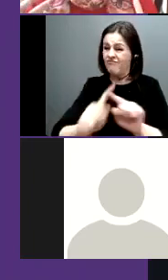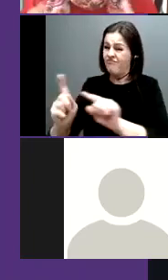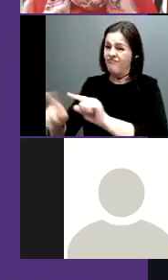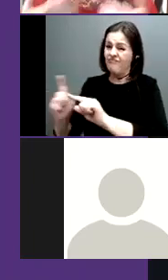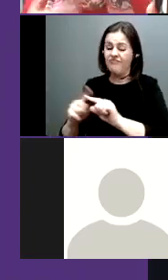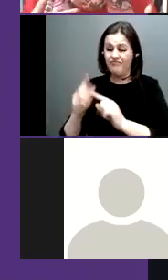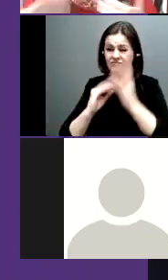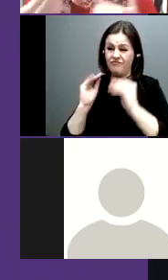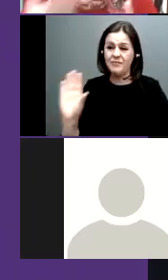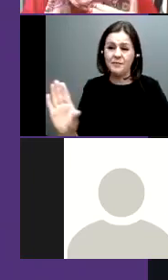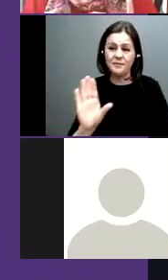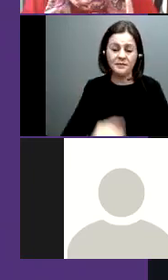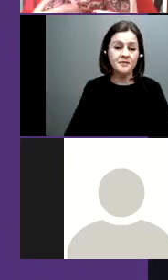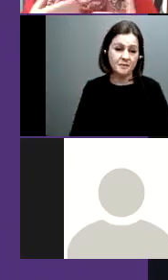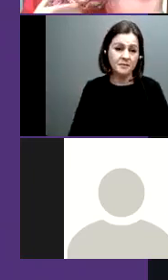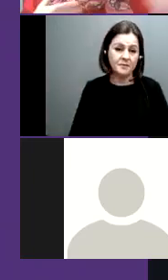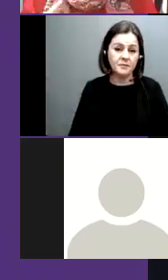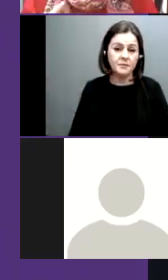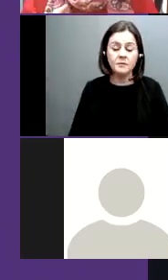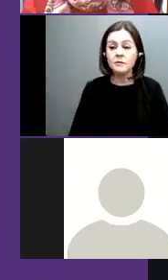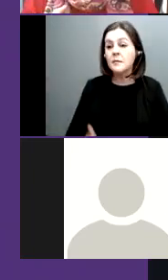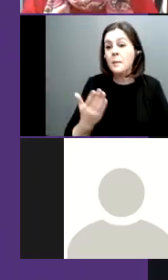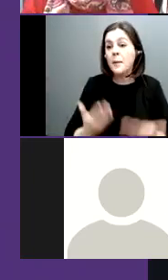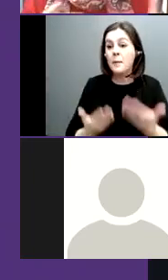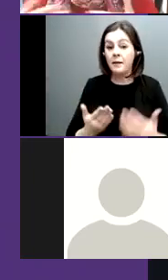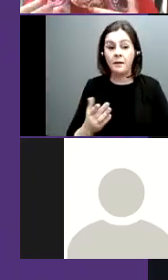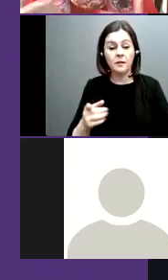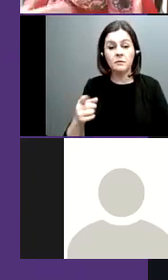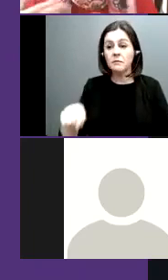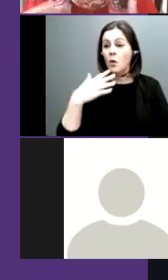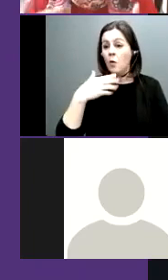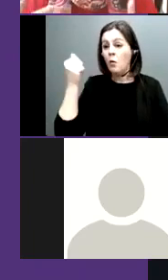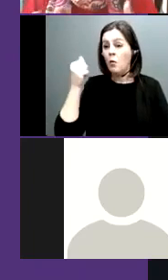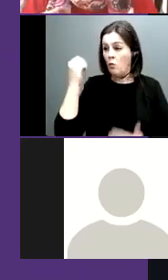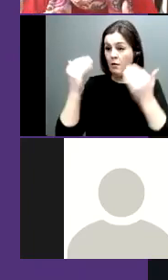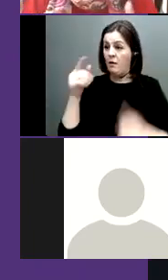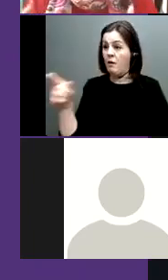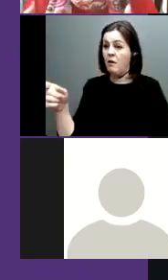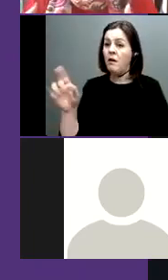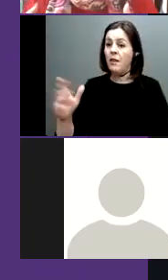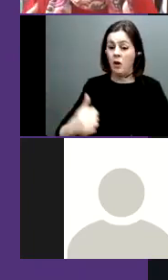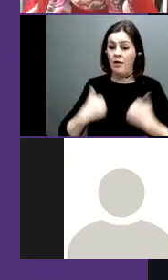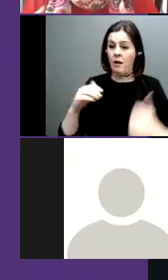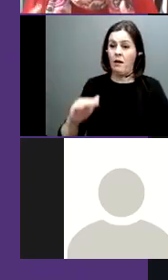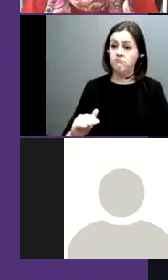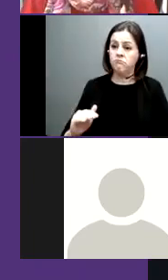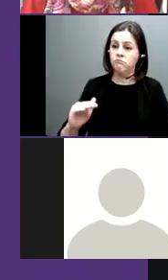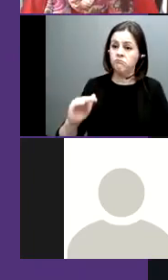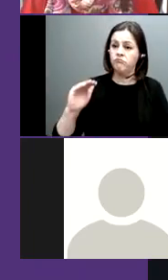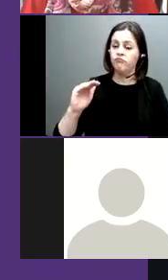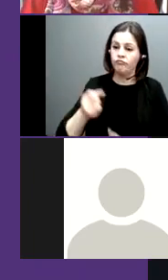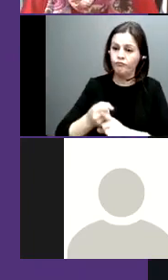mean by that is they may have experienced their trauma at different points in their lives or under